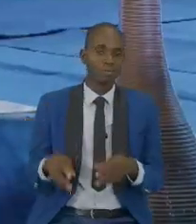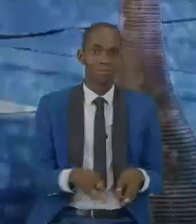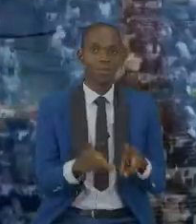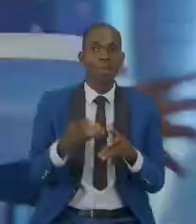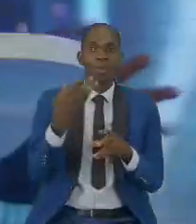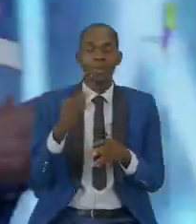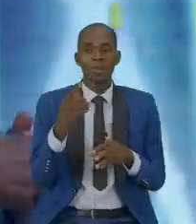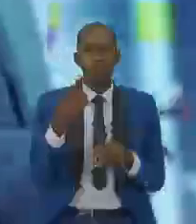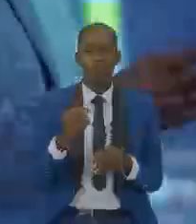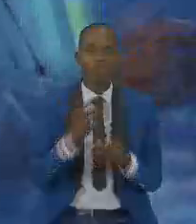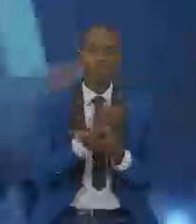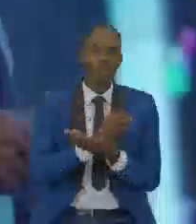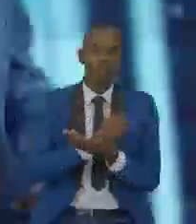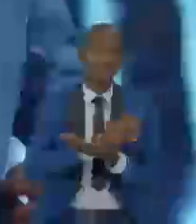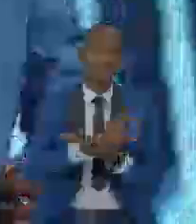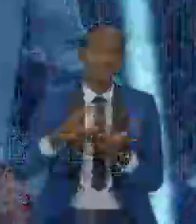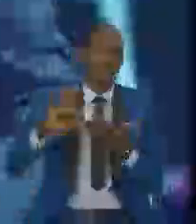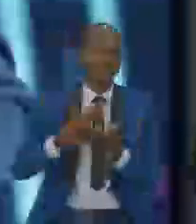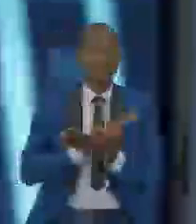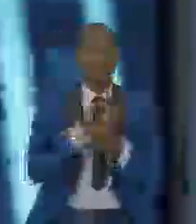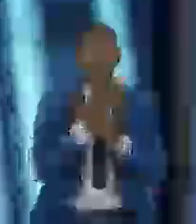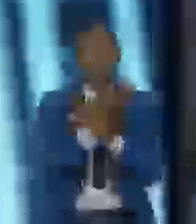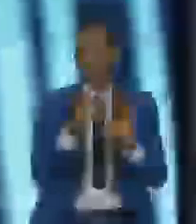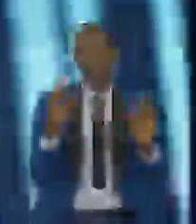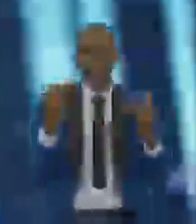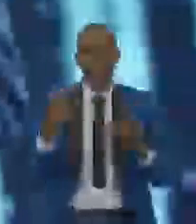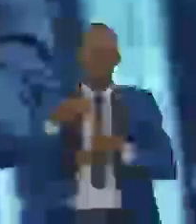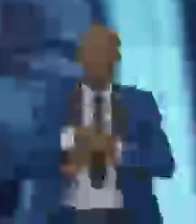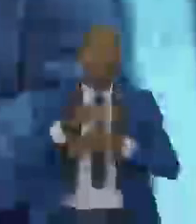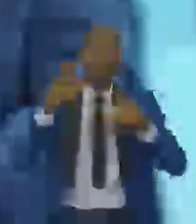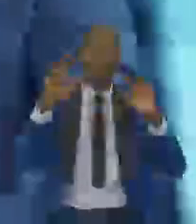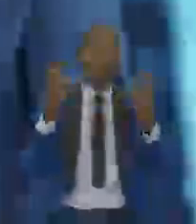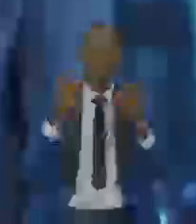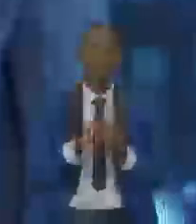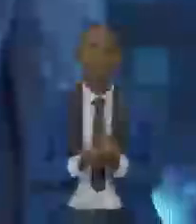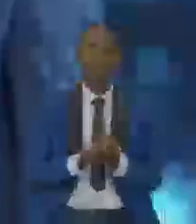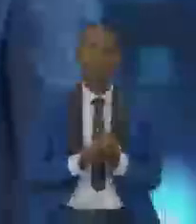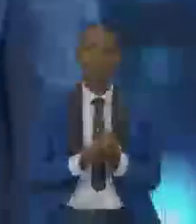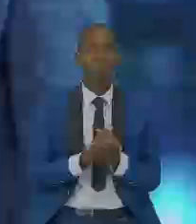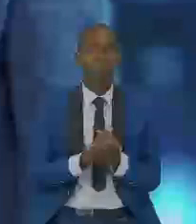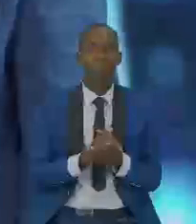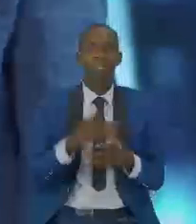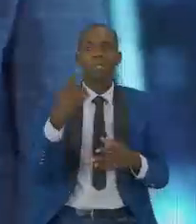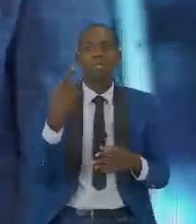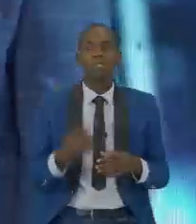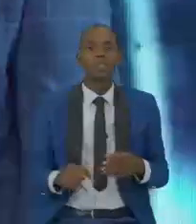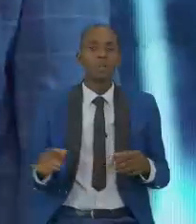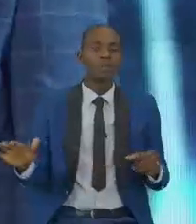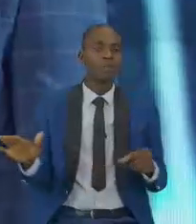supernatural freedom. Tonight, I'm talking to you on the full